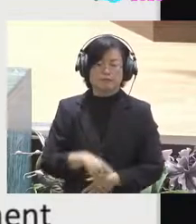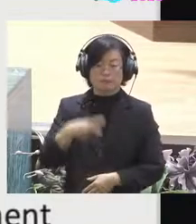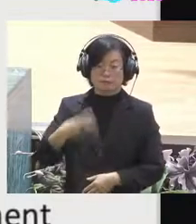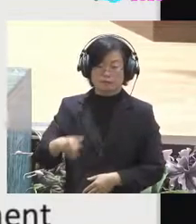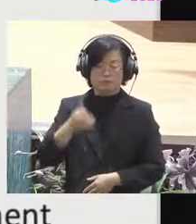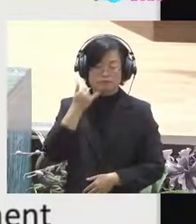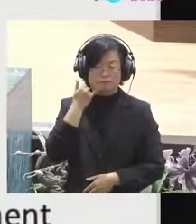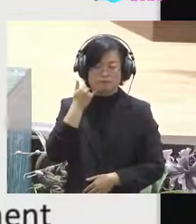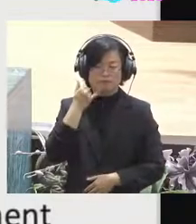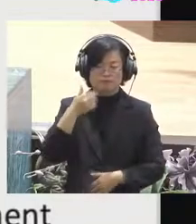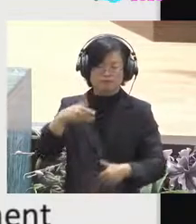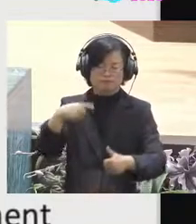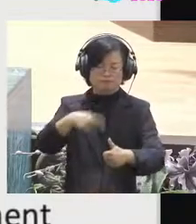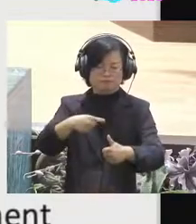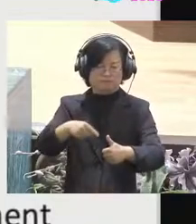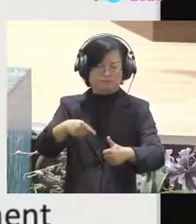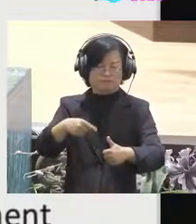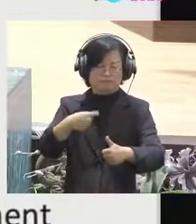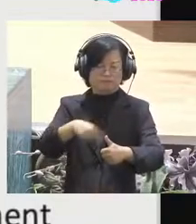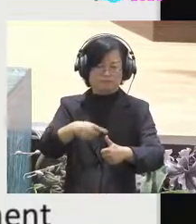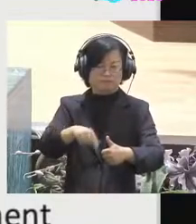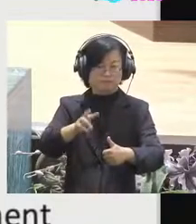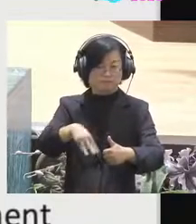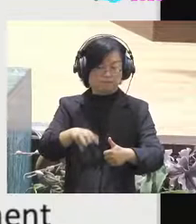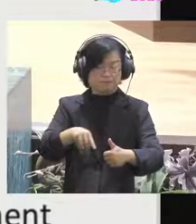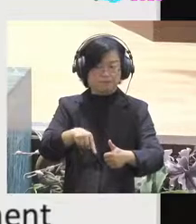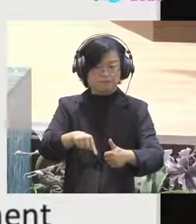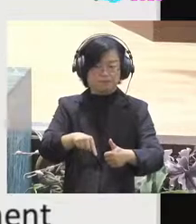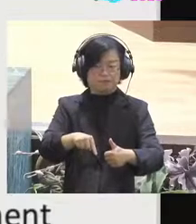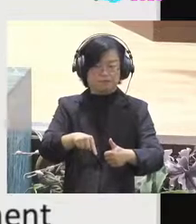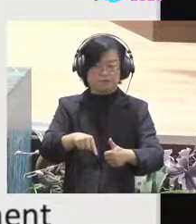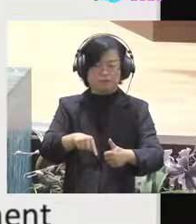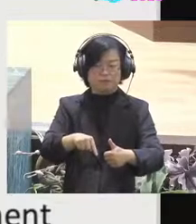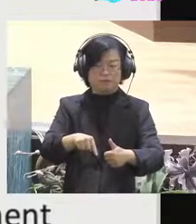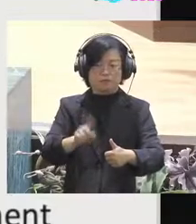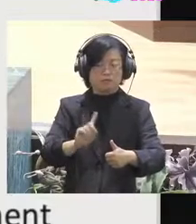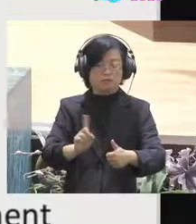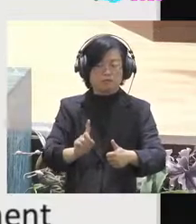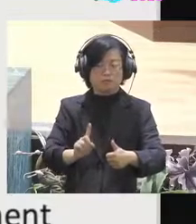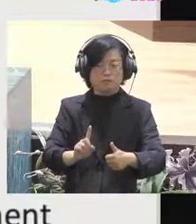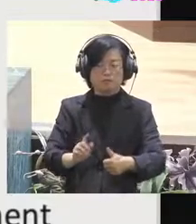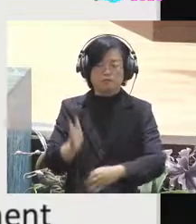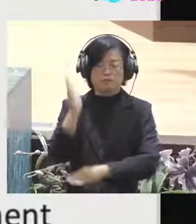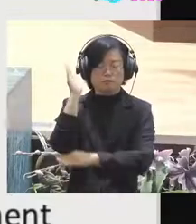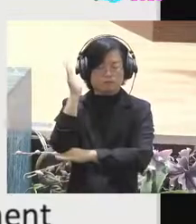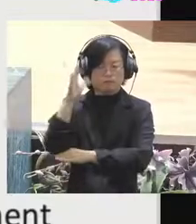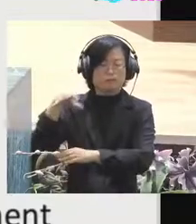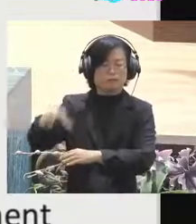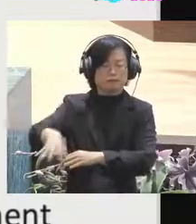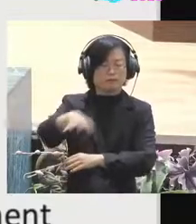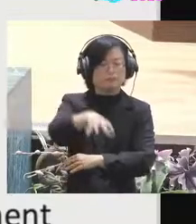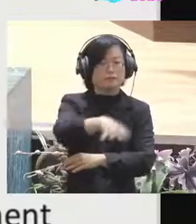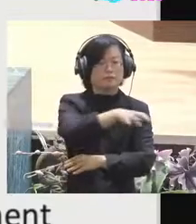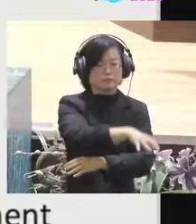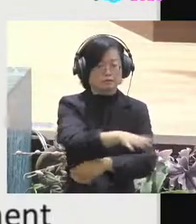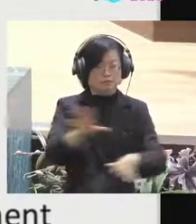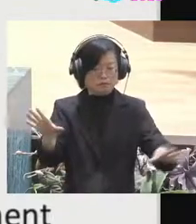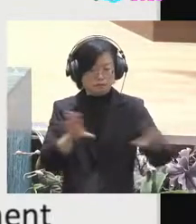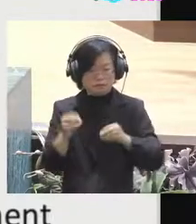data management across government offices. This will help us in increasing data sharing, and this will improve our quality of